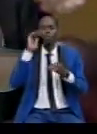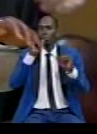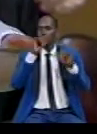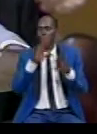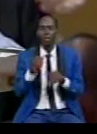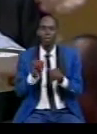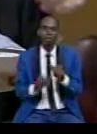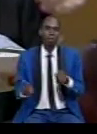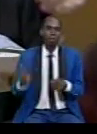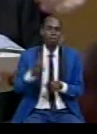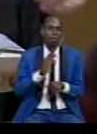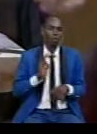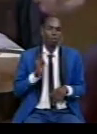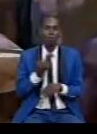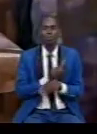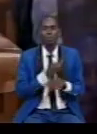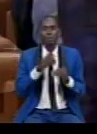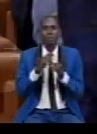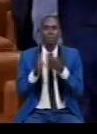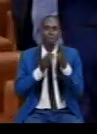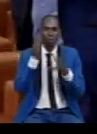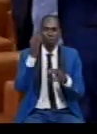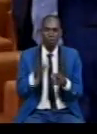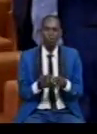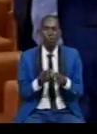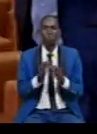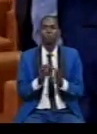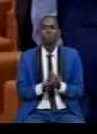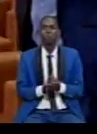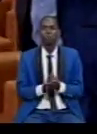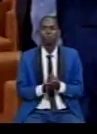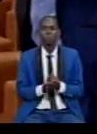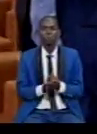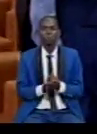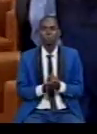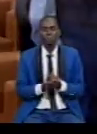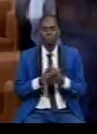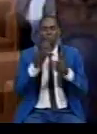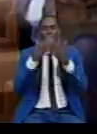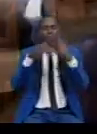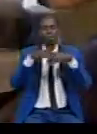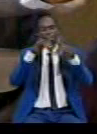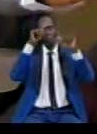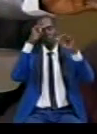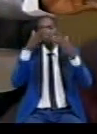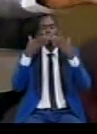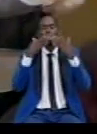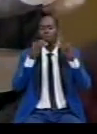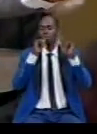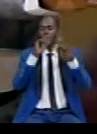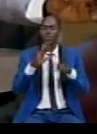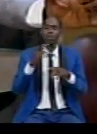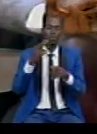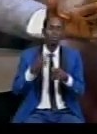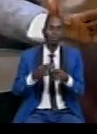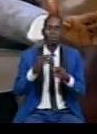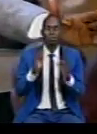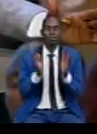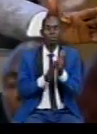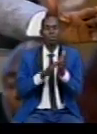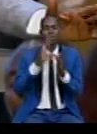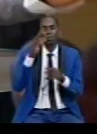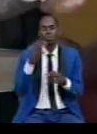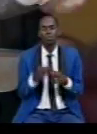one of us in Jesus' name. Heavenly Father, we thank you, we bless you, we exalt you, we magnify your